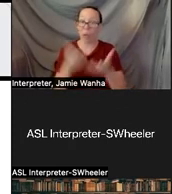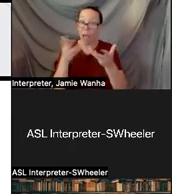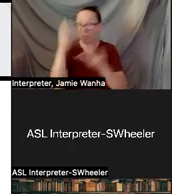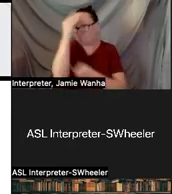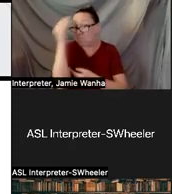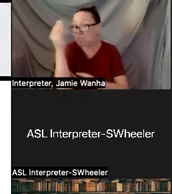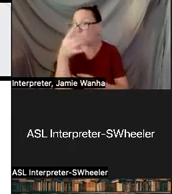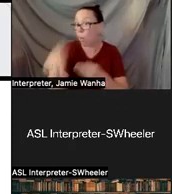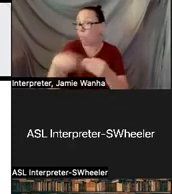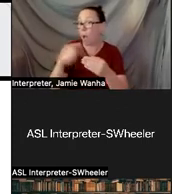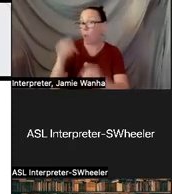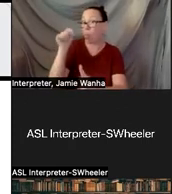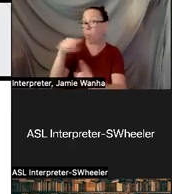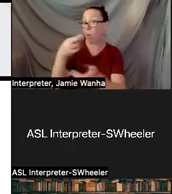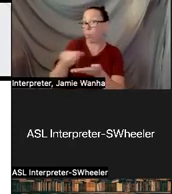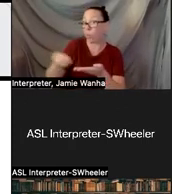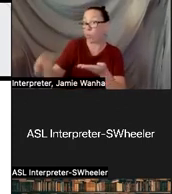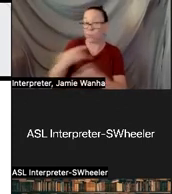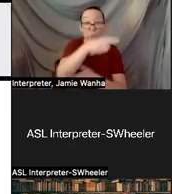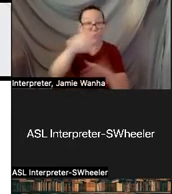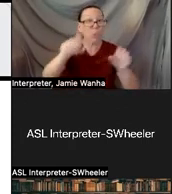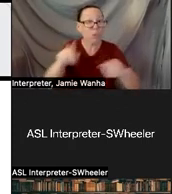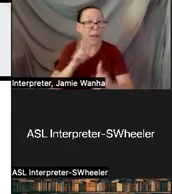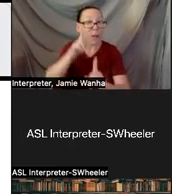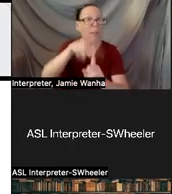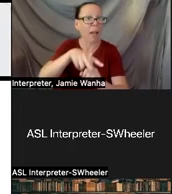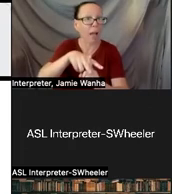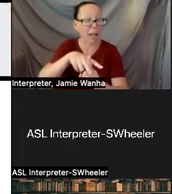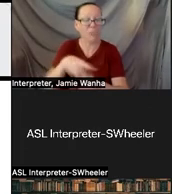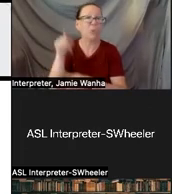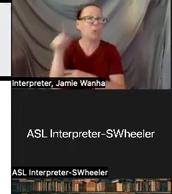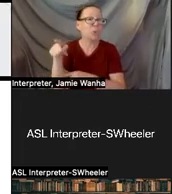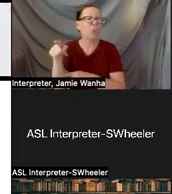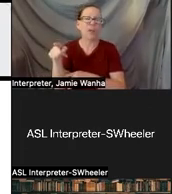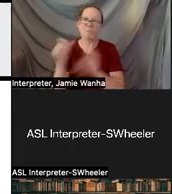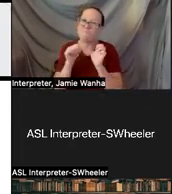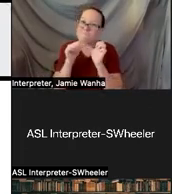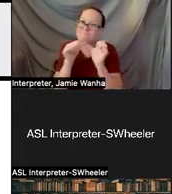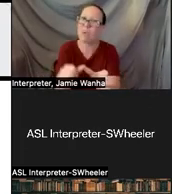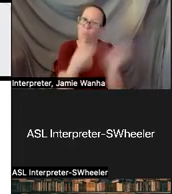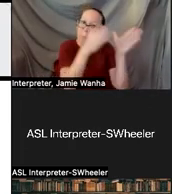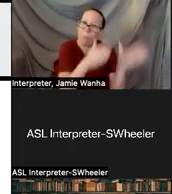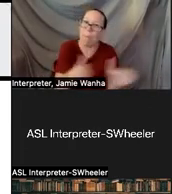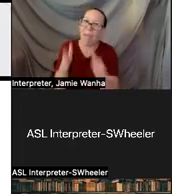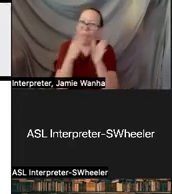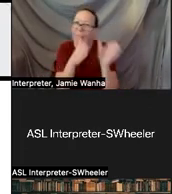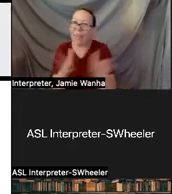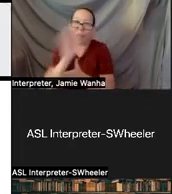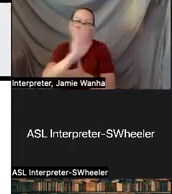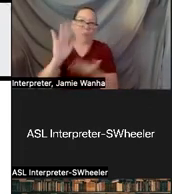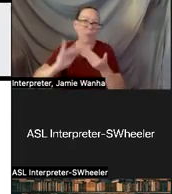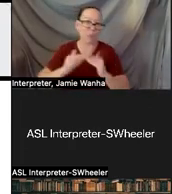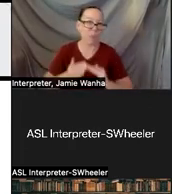it to make sure that you can continue to further prepare your resilient community. And to give you an idea a